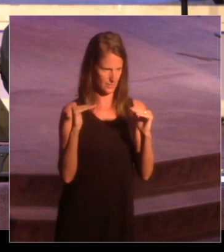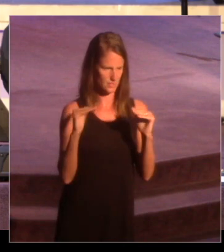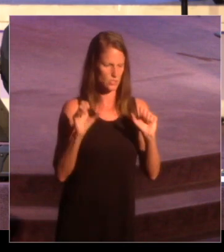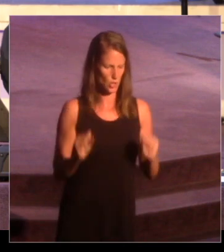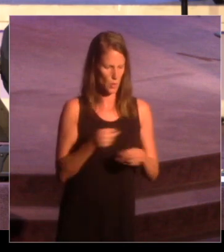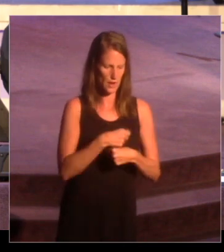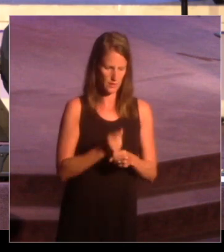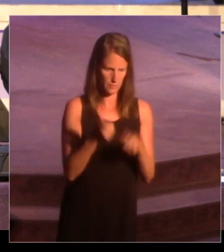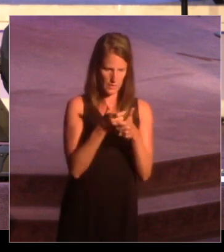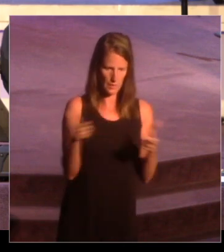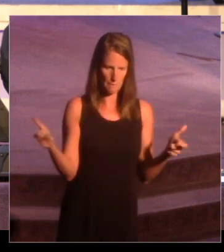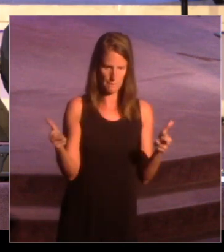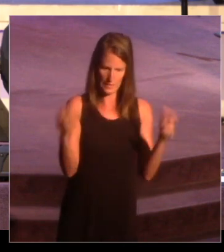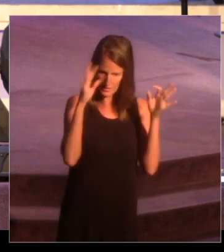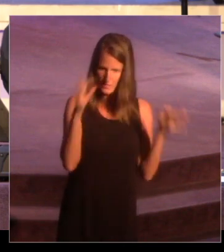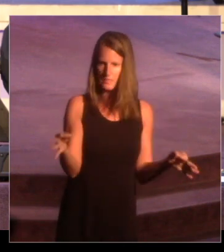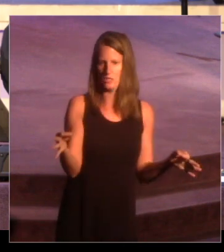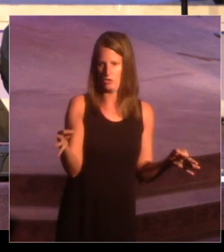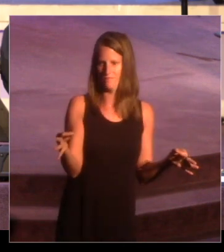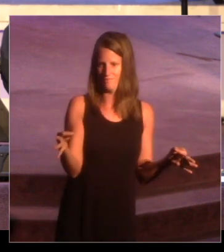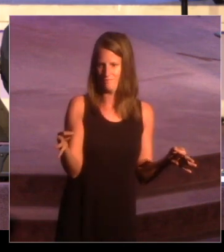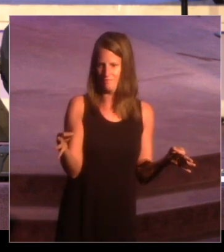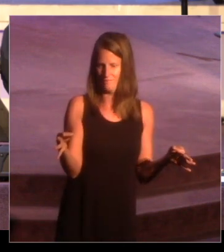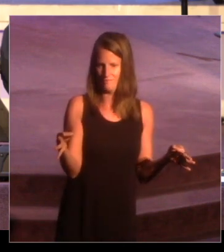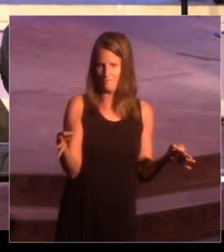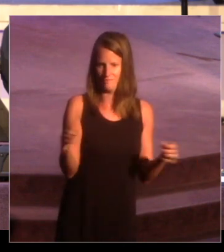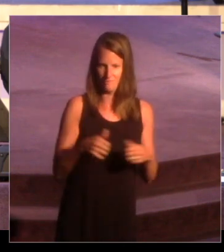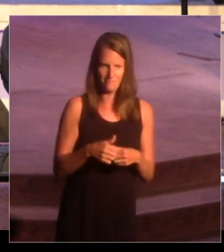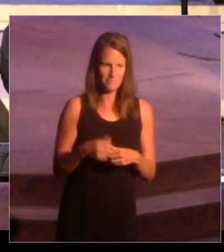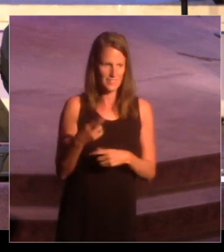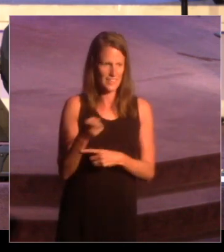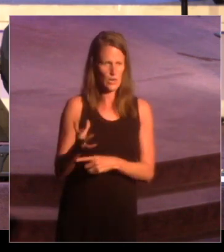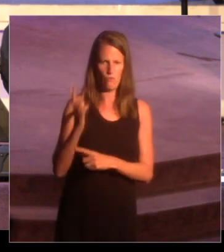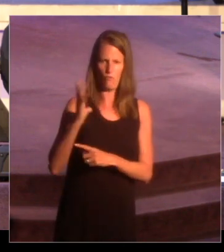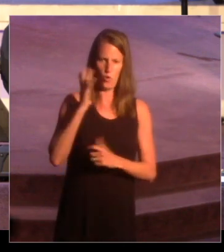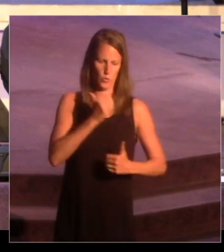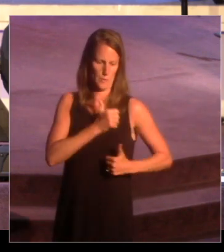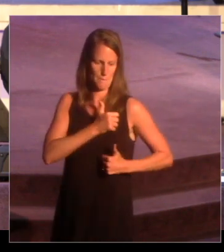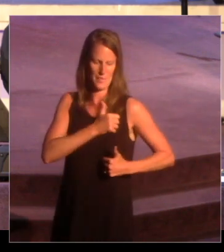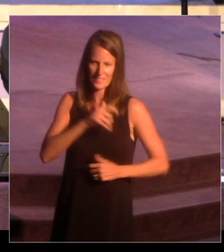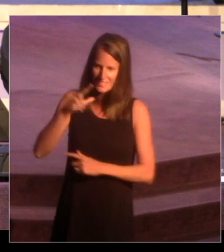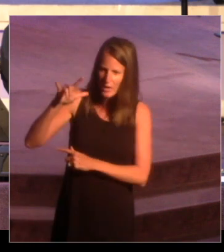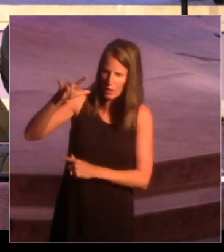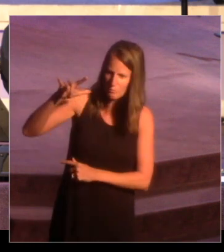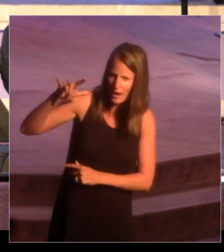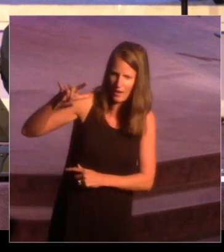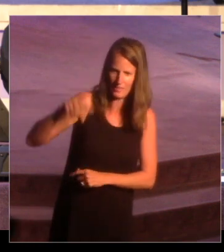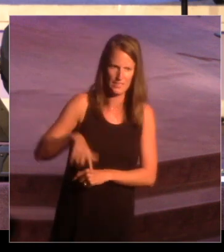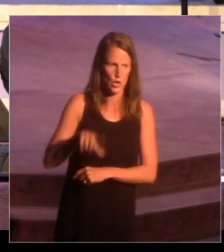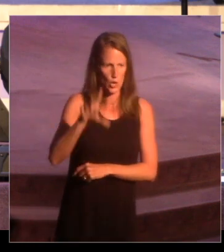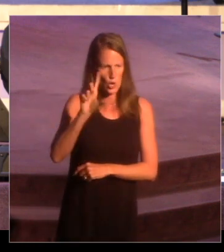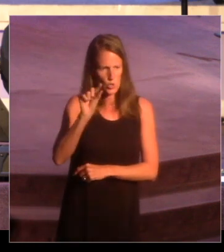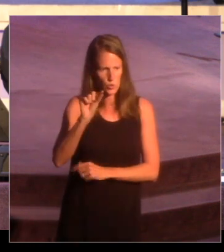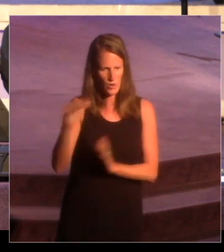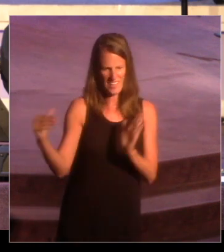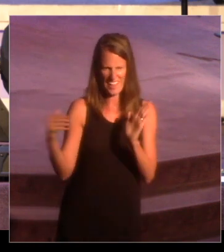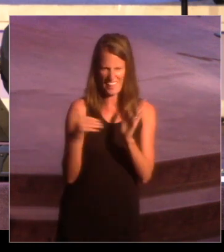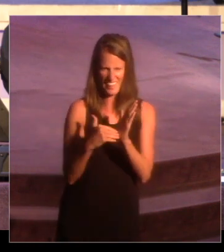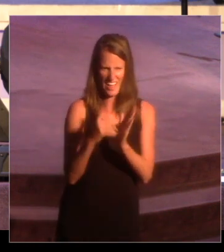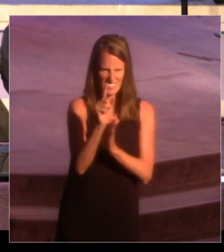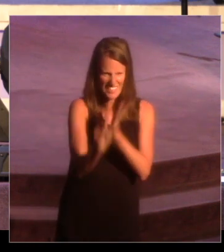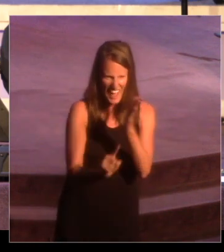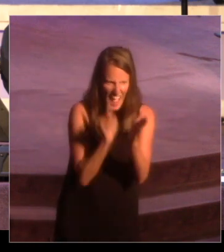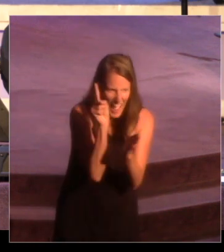make a very large withdrawal. Sully was a former military pilot. He had 20,000 hours